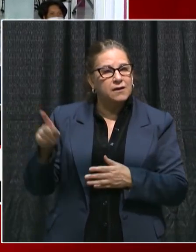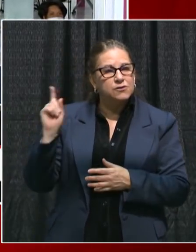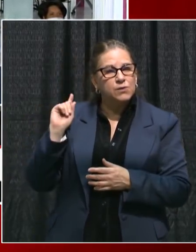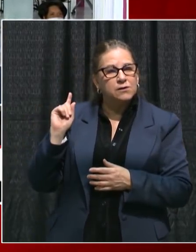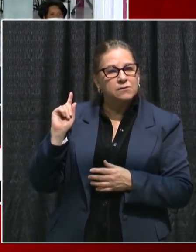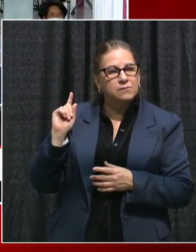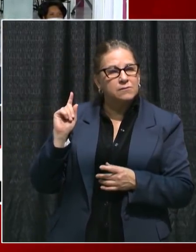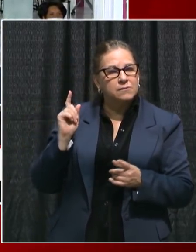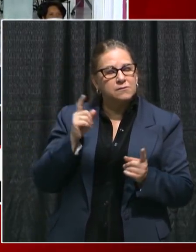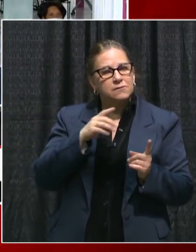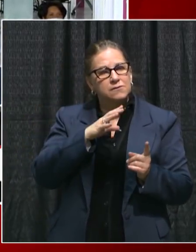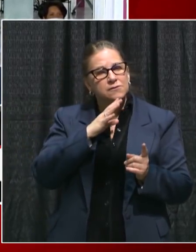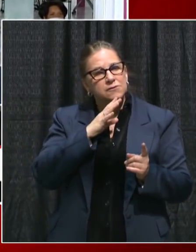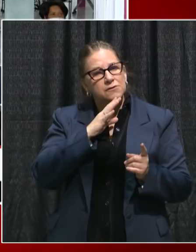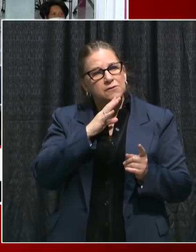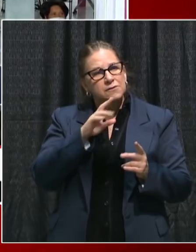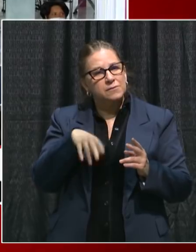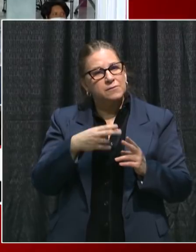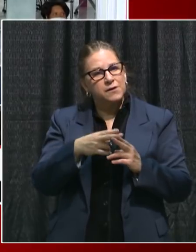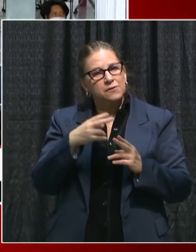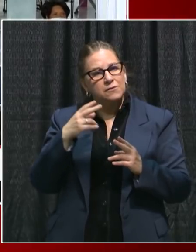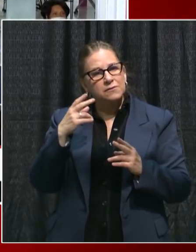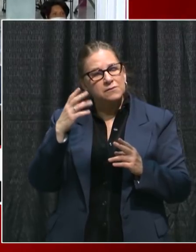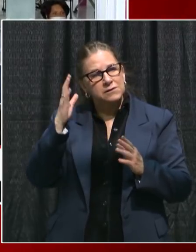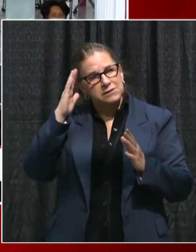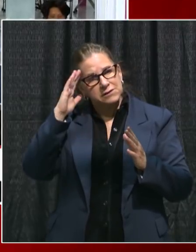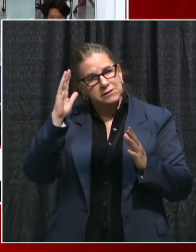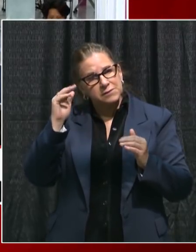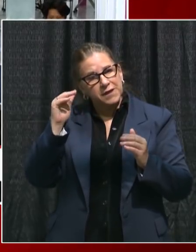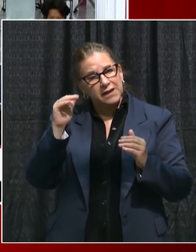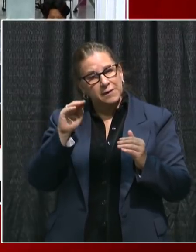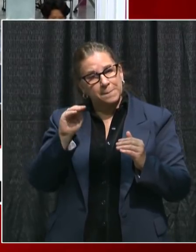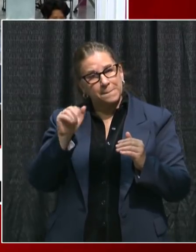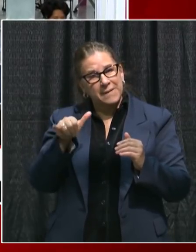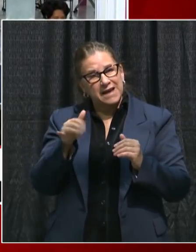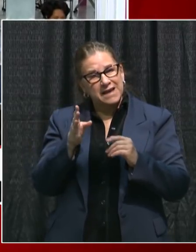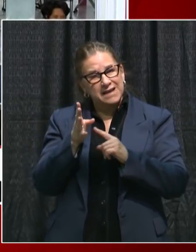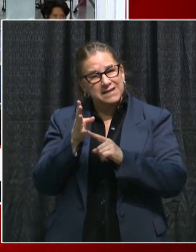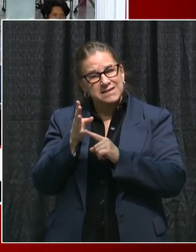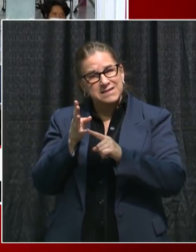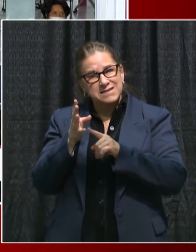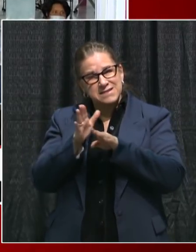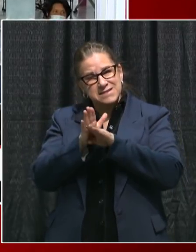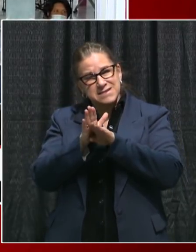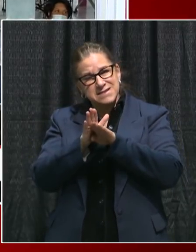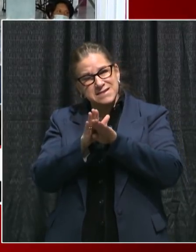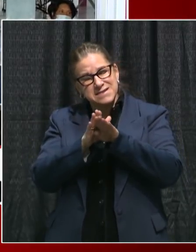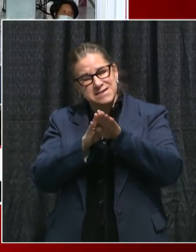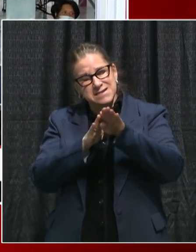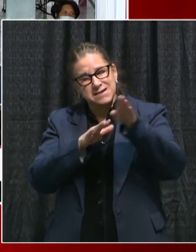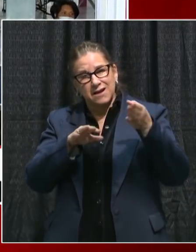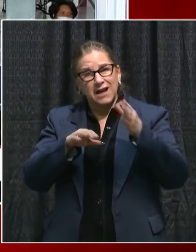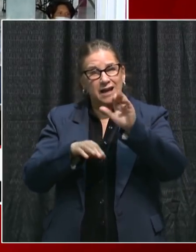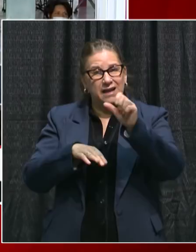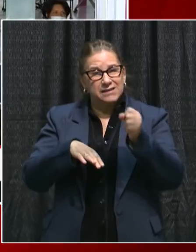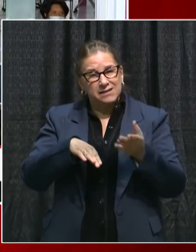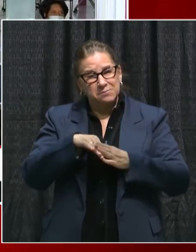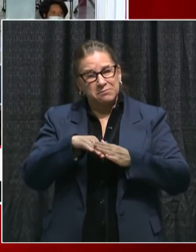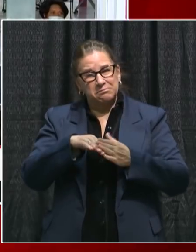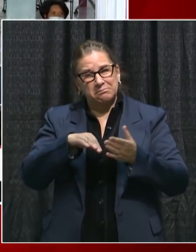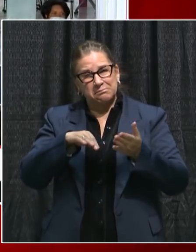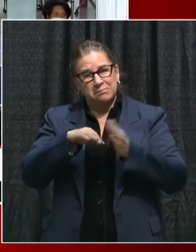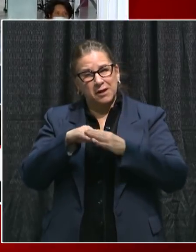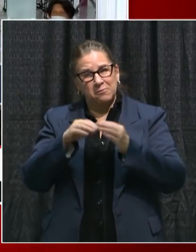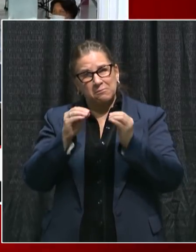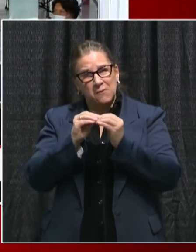the expectation is that late May is going to be roughly peak for, I guess, kind of hospitalizations, potential deaths. Is that still the assumption? Is that what